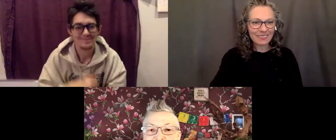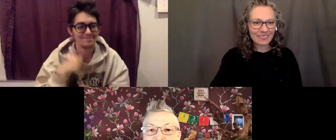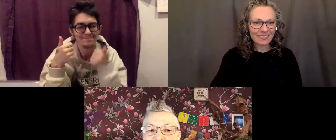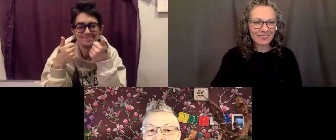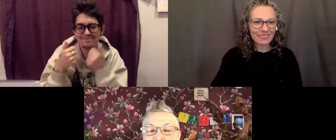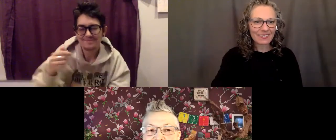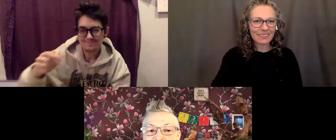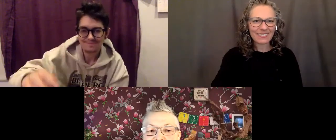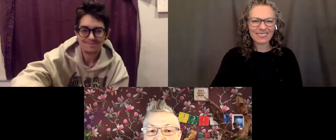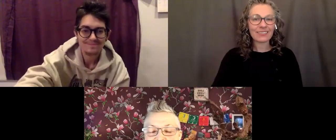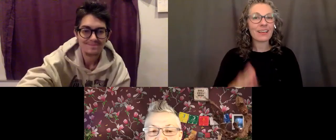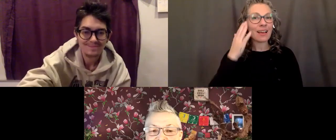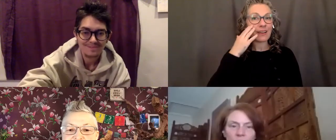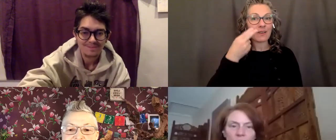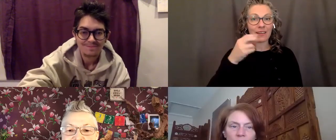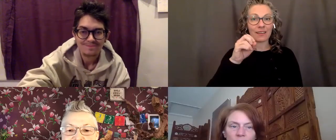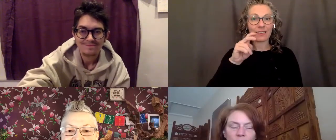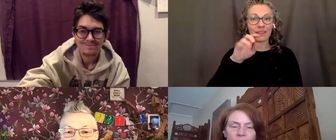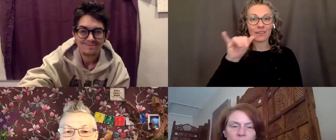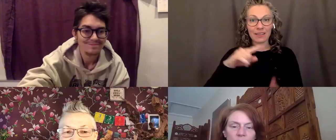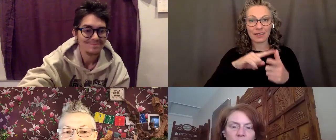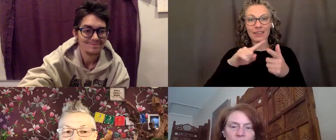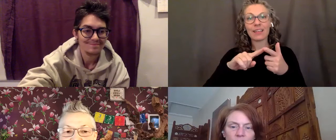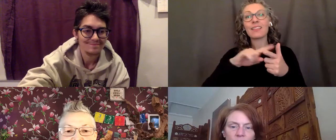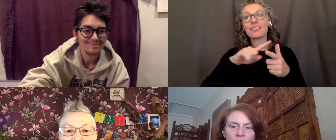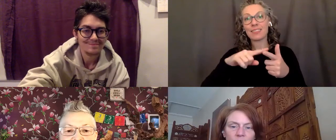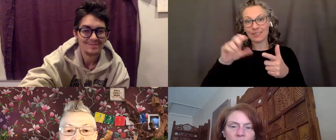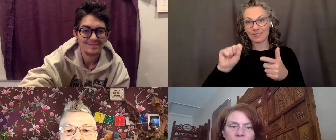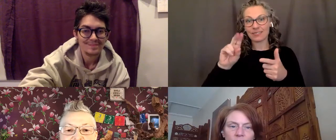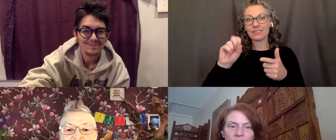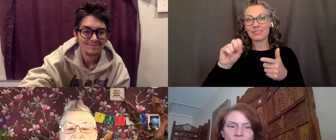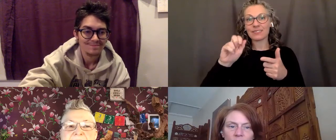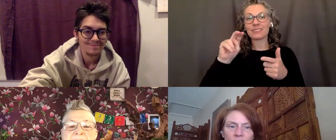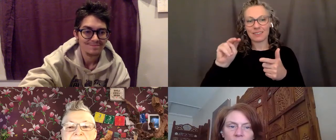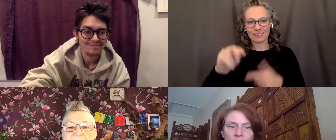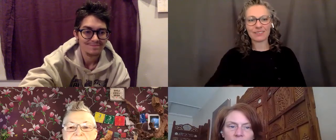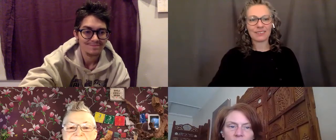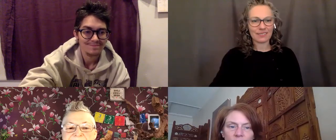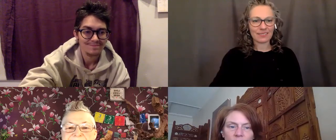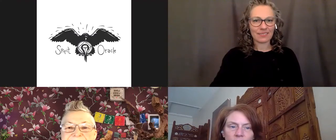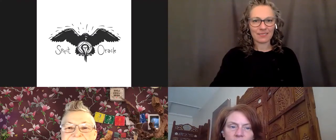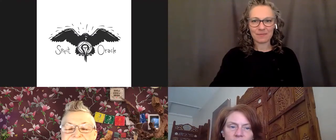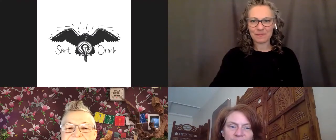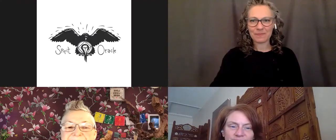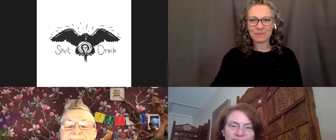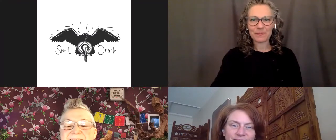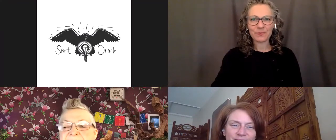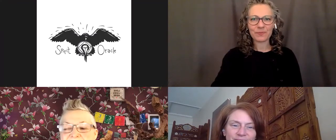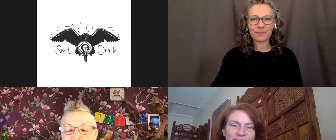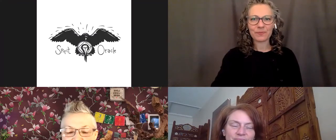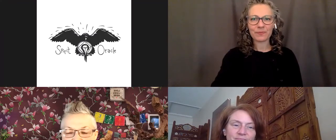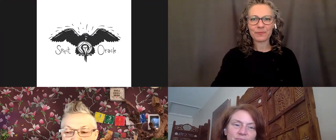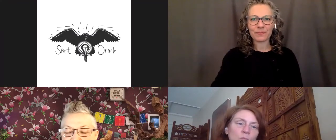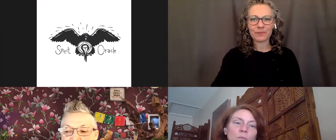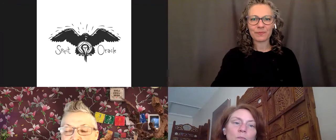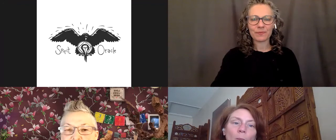got Henry and Susan have something to share about that also. And I'm sure many of us do too. Yeah, I think that's